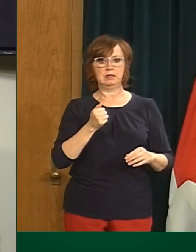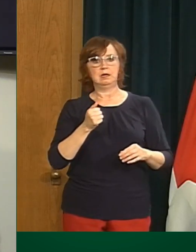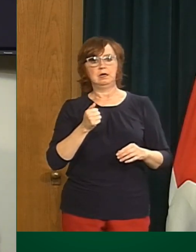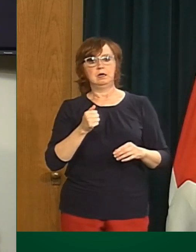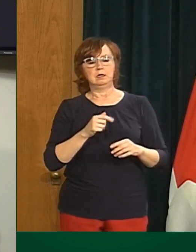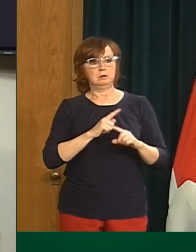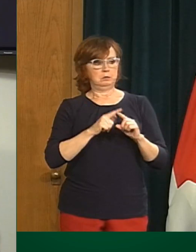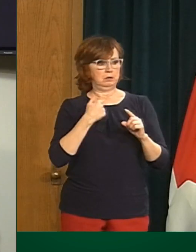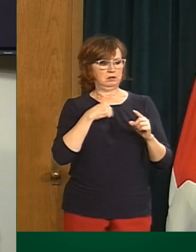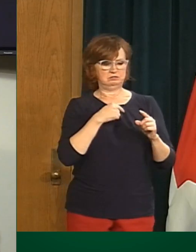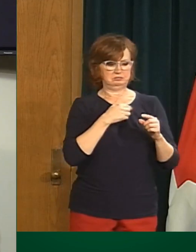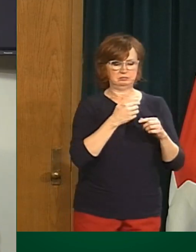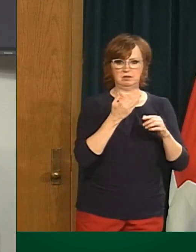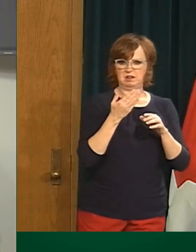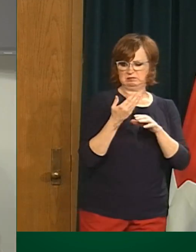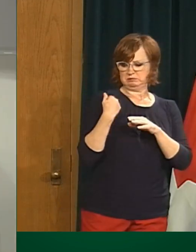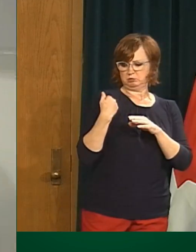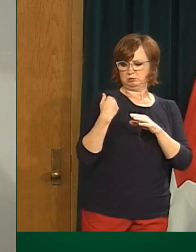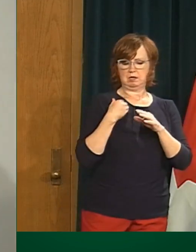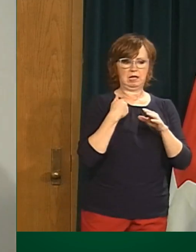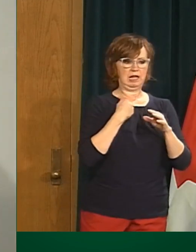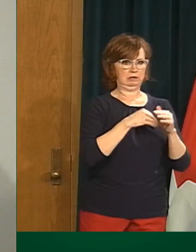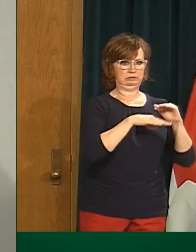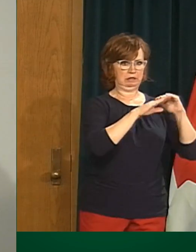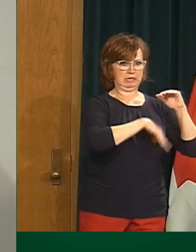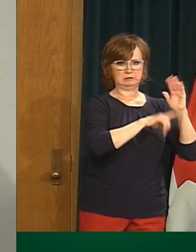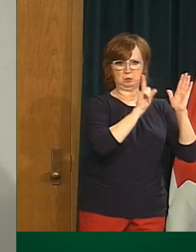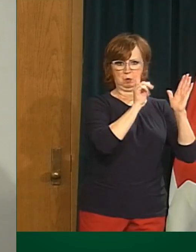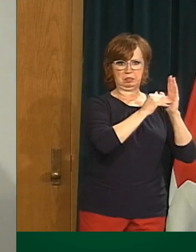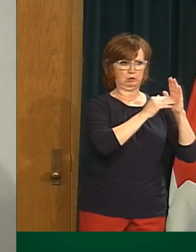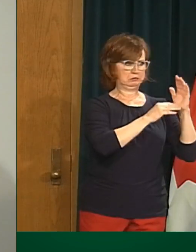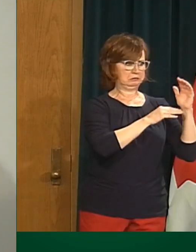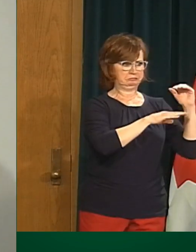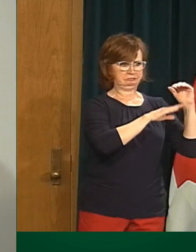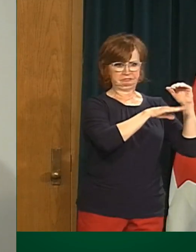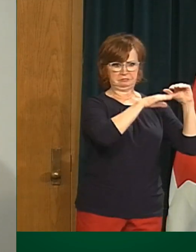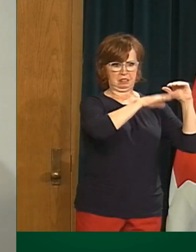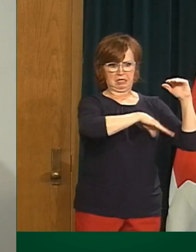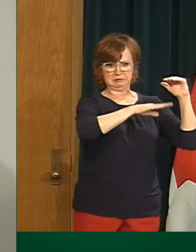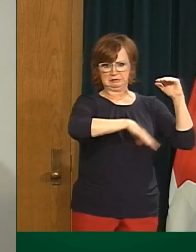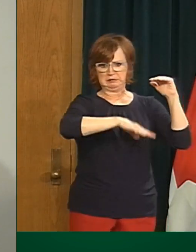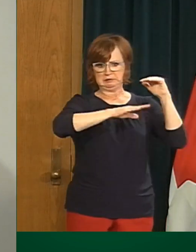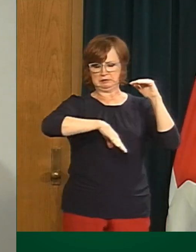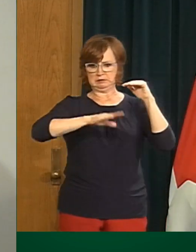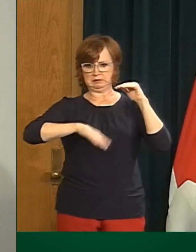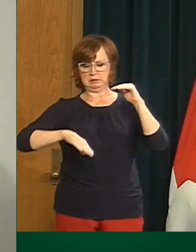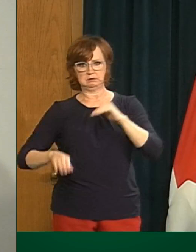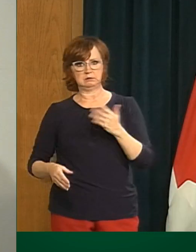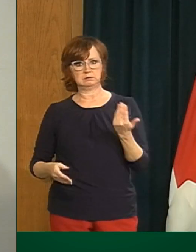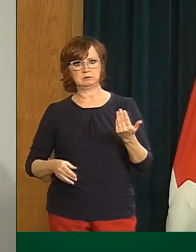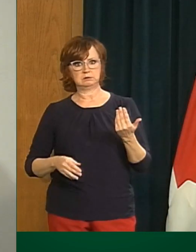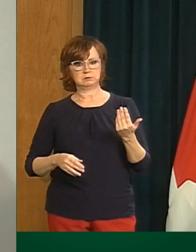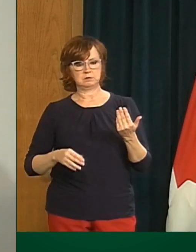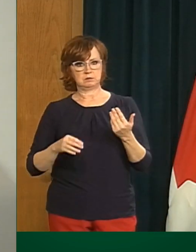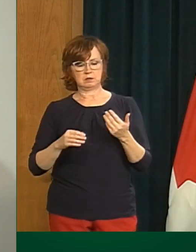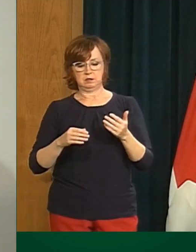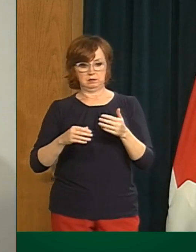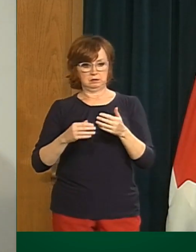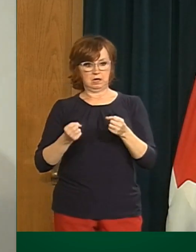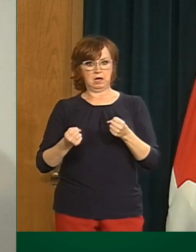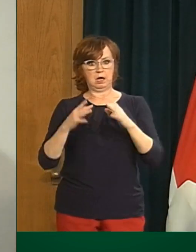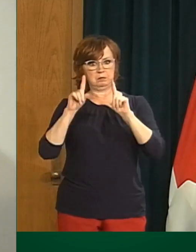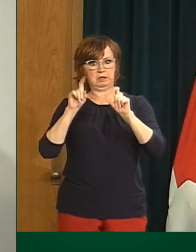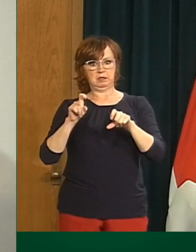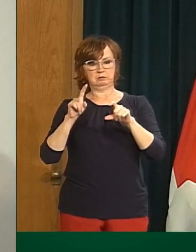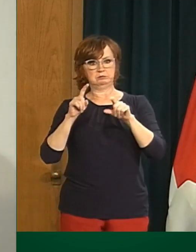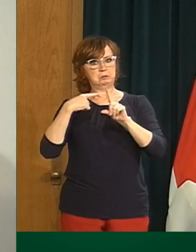day for a few days, the test positive rate being low suggests that we are not missing cases. Having said that, we also we